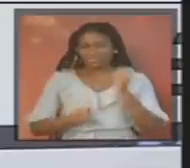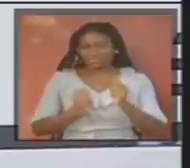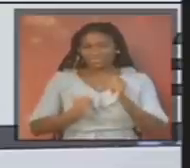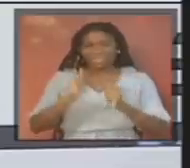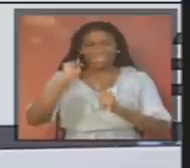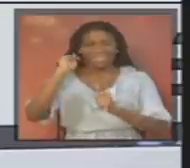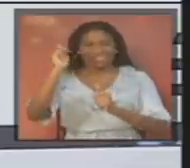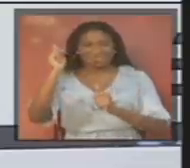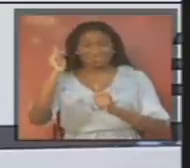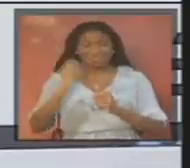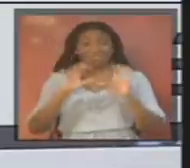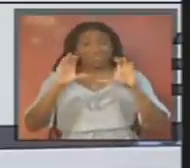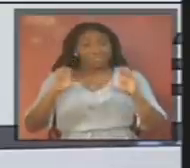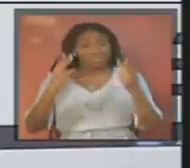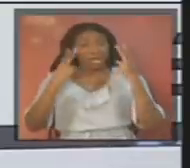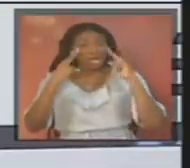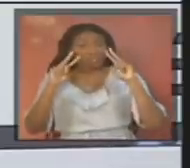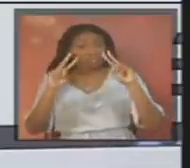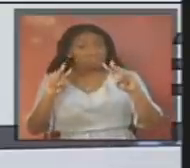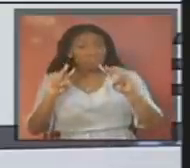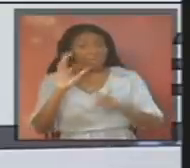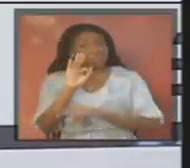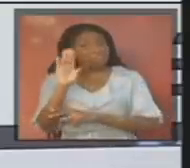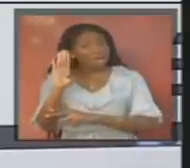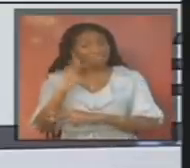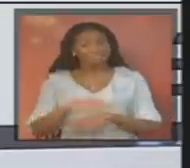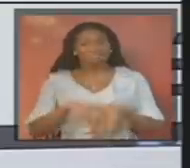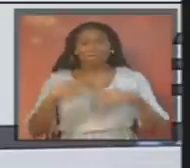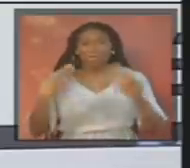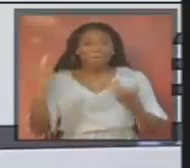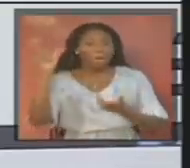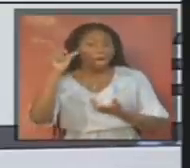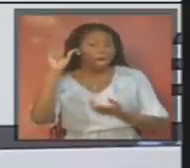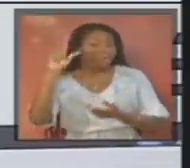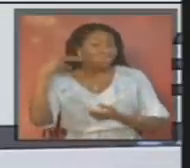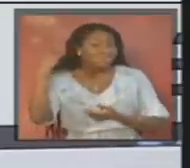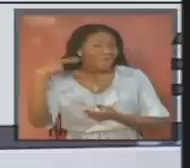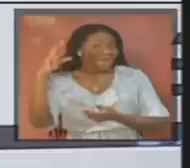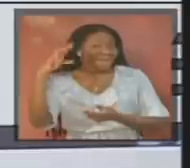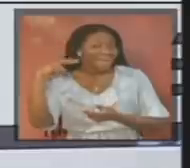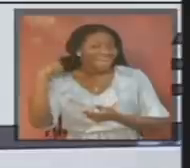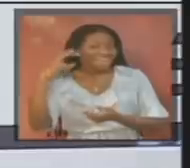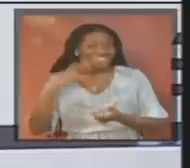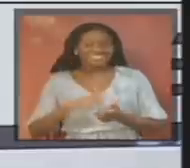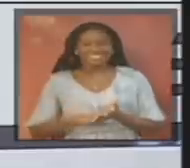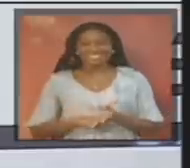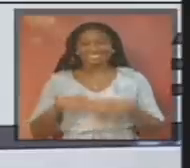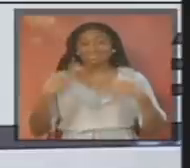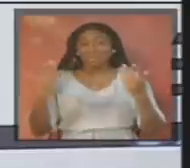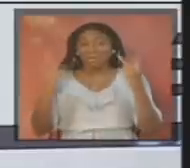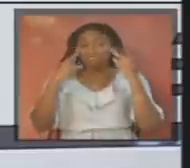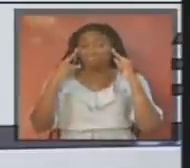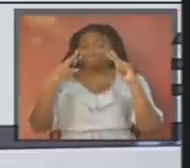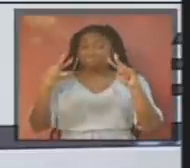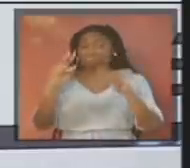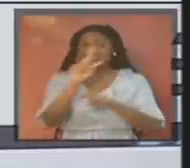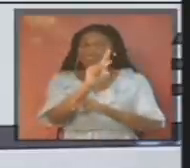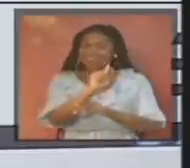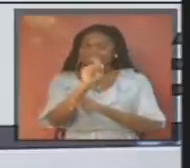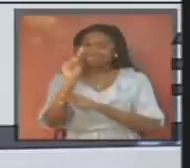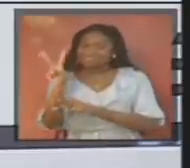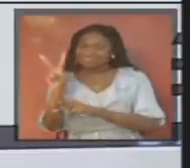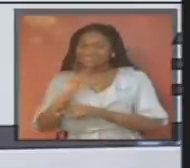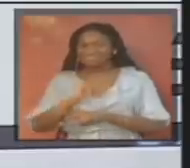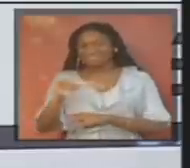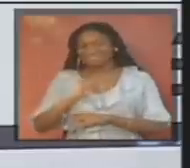bringing you live coverage on TTT, Talk City 91.1 FM, Suite 100.1 FM, Next 99.1 FM,